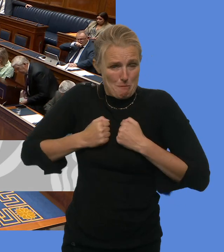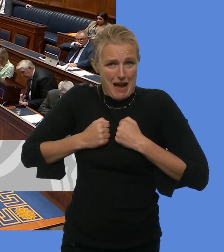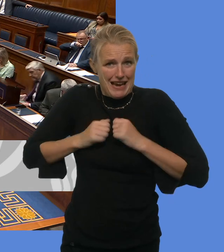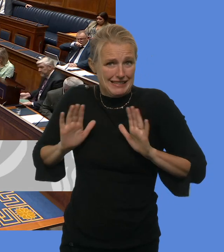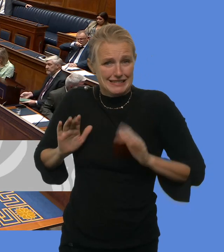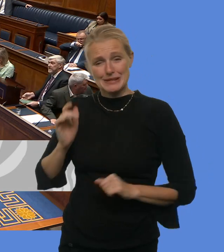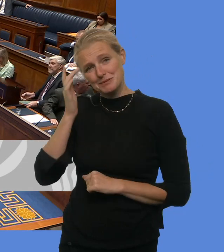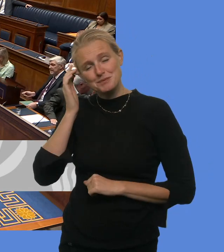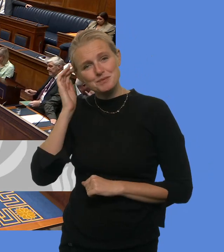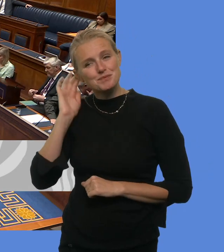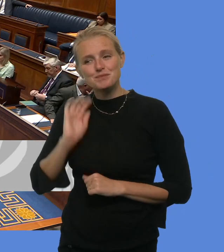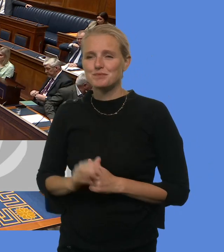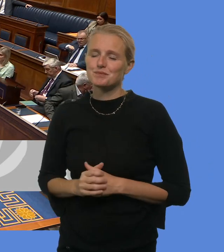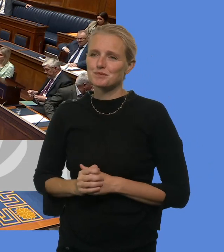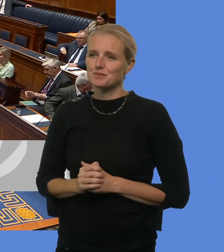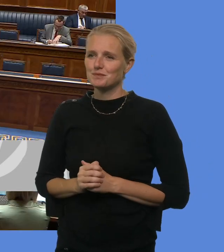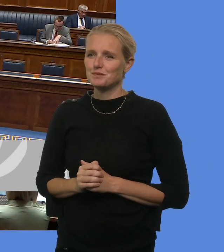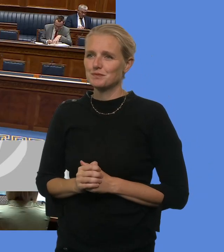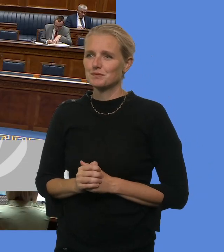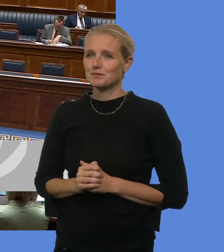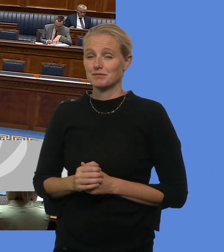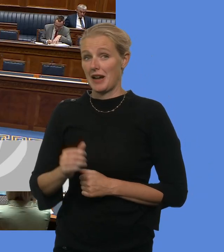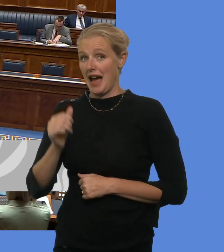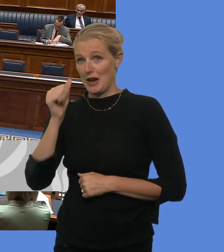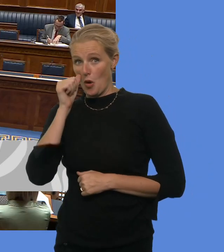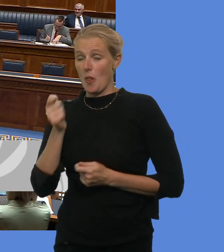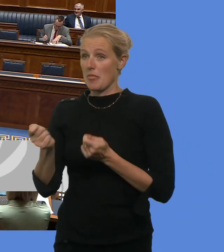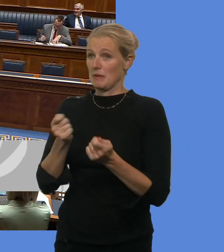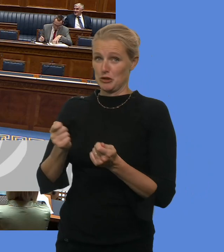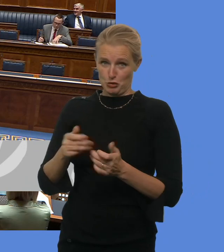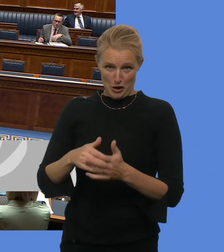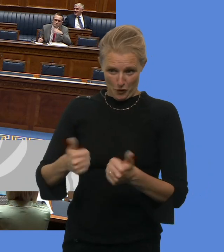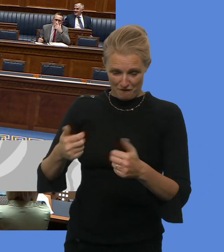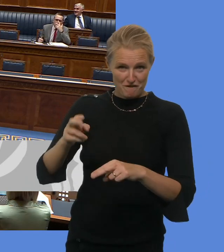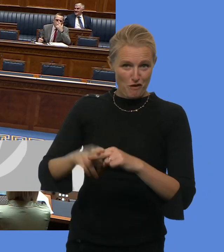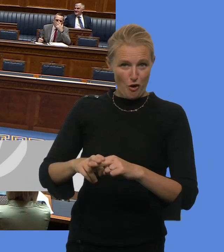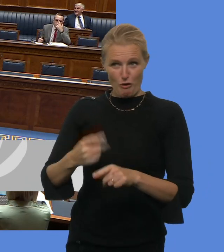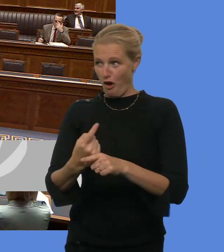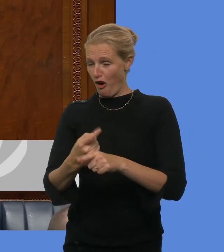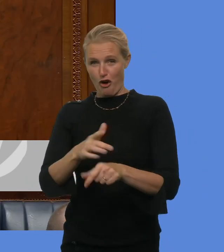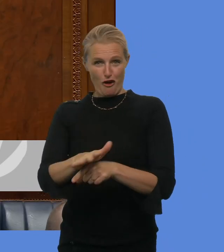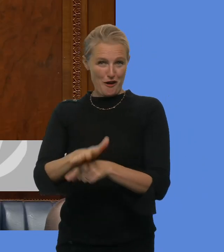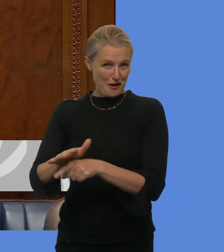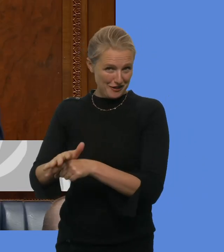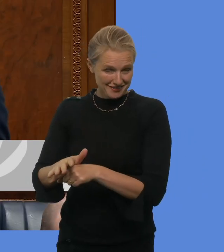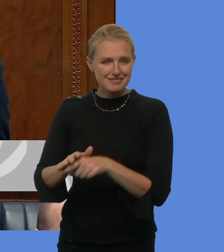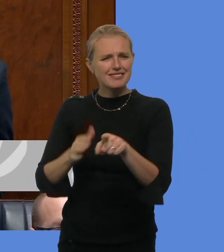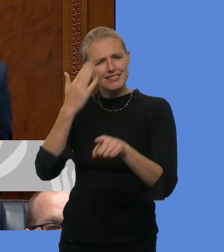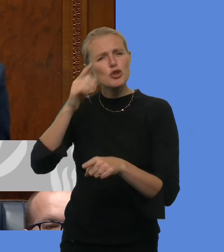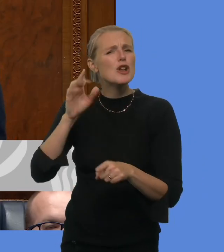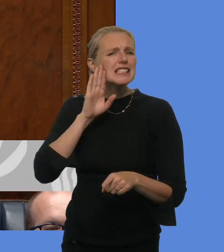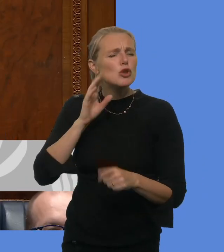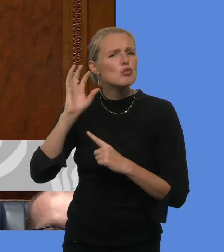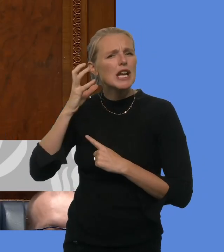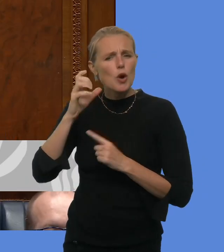Buckley. And I know the Minister's in fine form today. So on that point, I don't know if he listens to Cool FM, but if he did